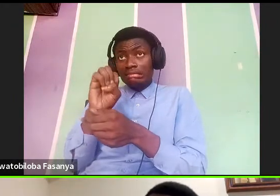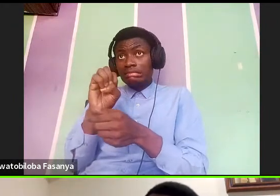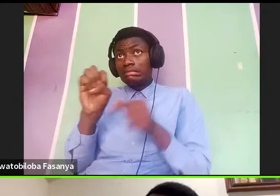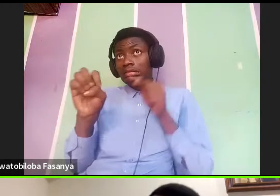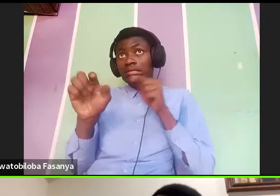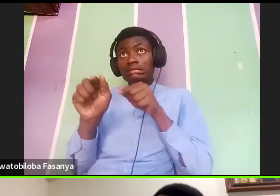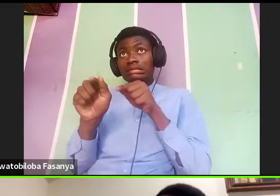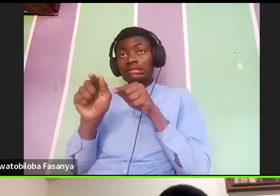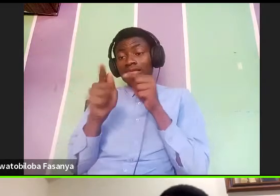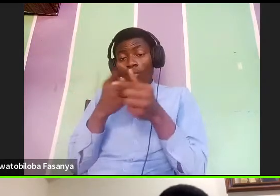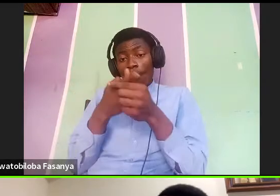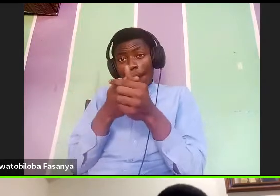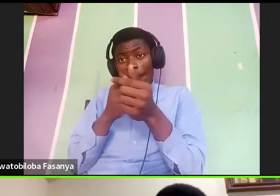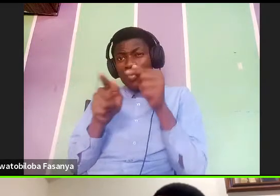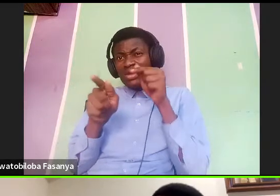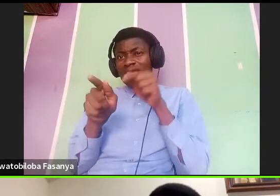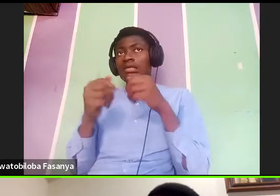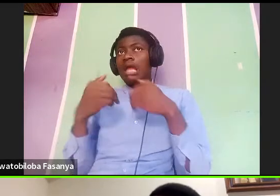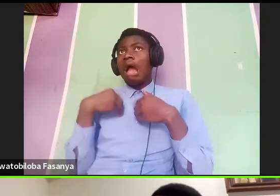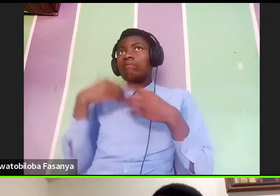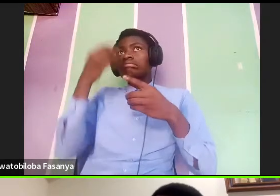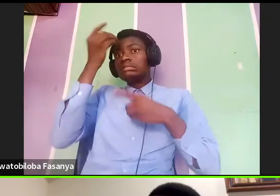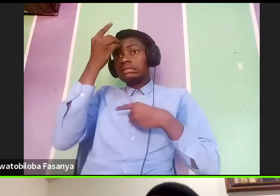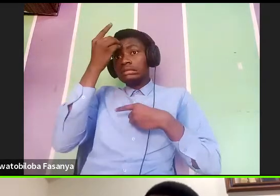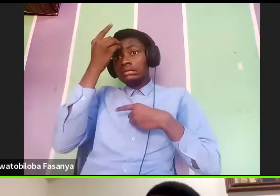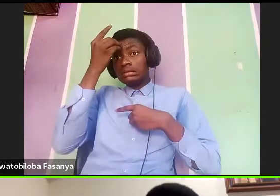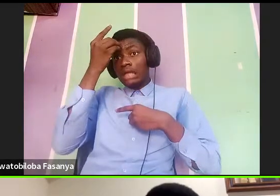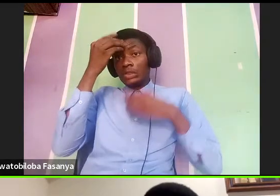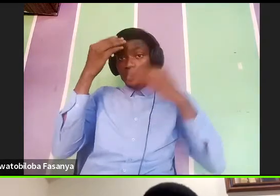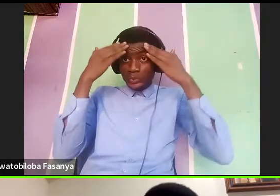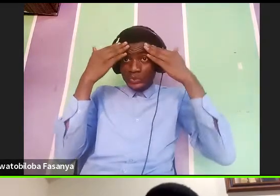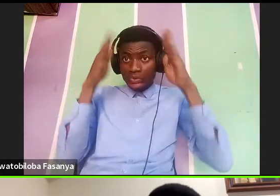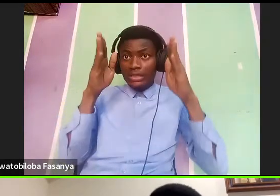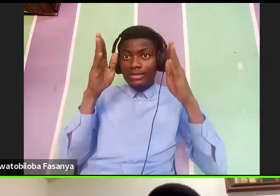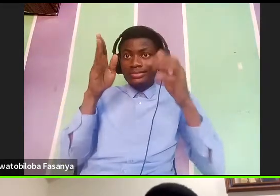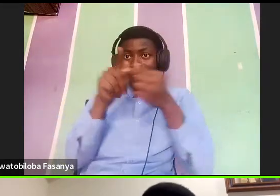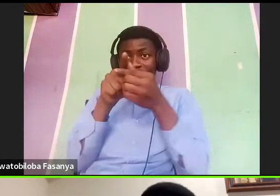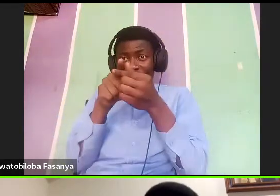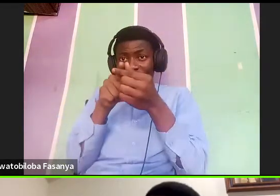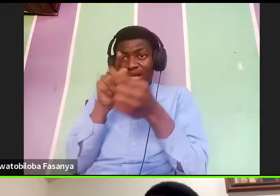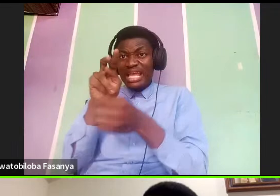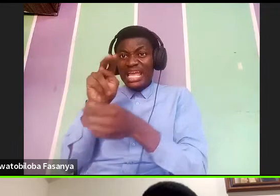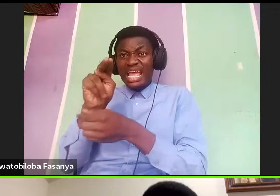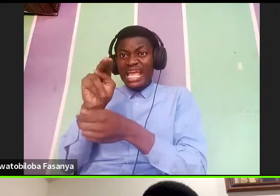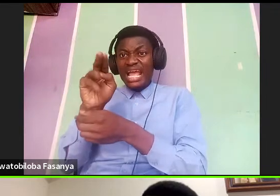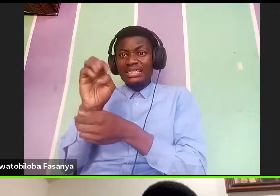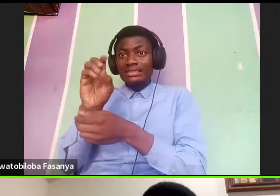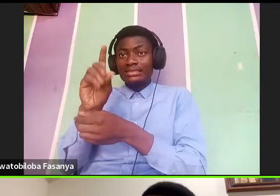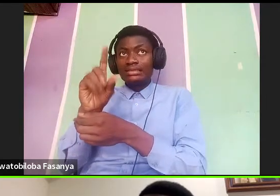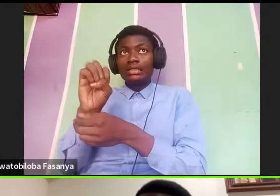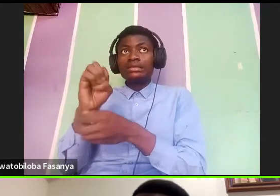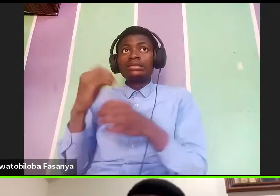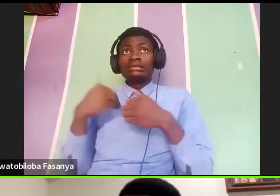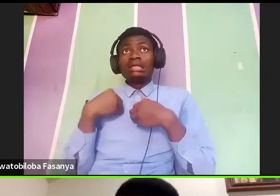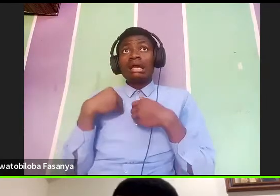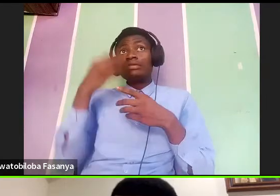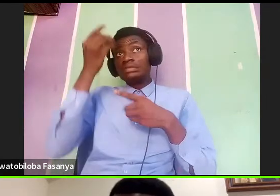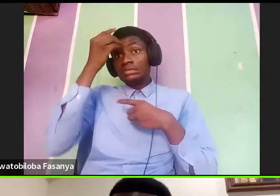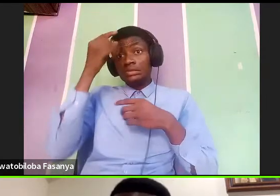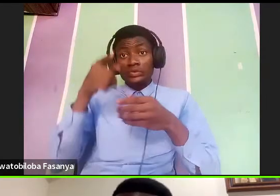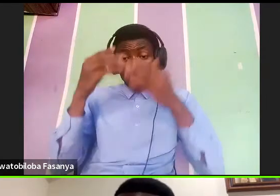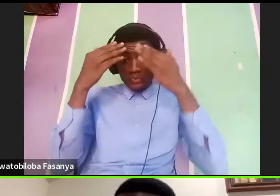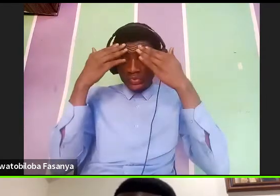muscle, you're not only giving the medication, you're also introducing a bug or a bacteria into the area. And that can